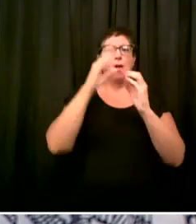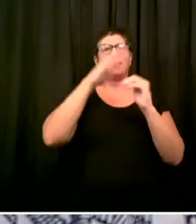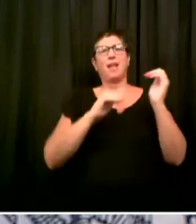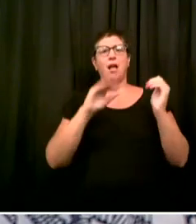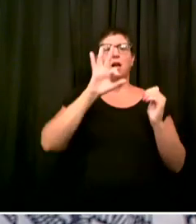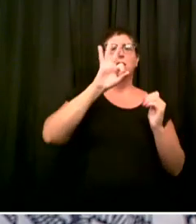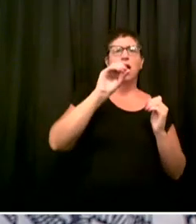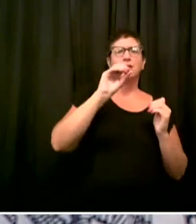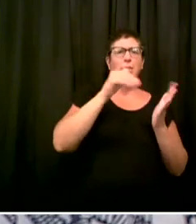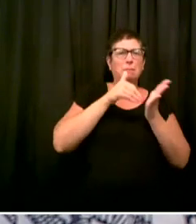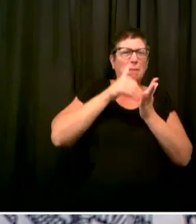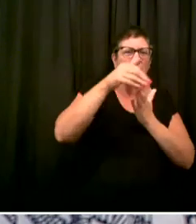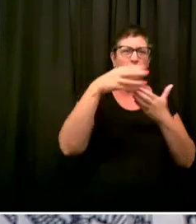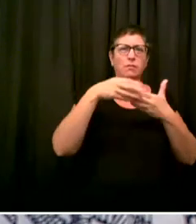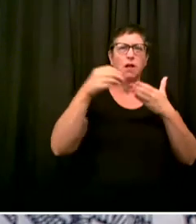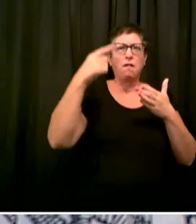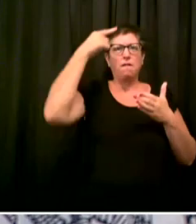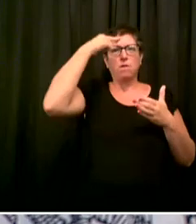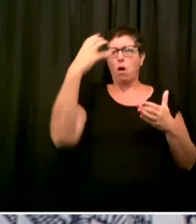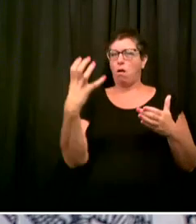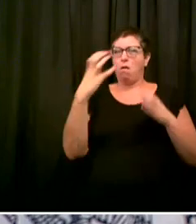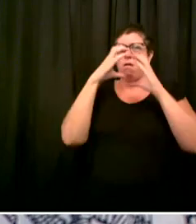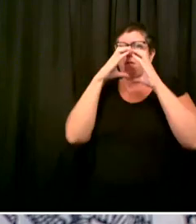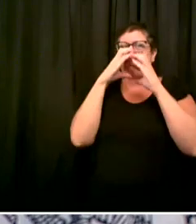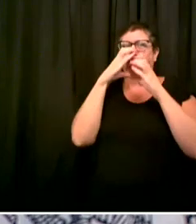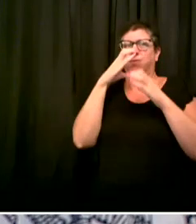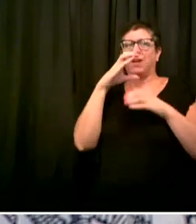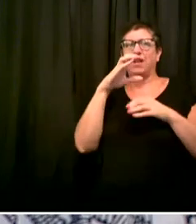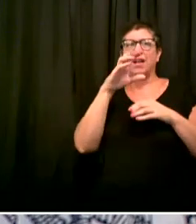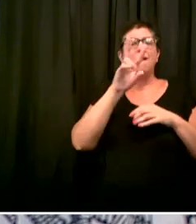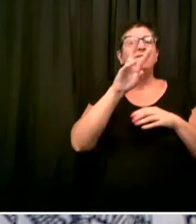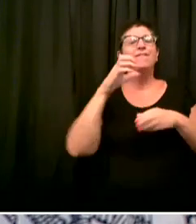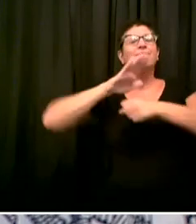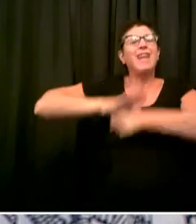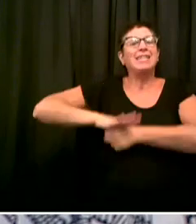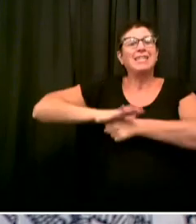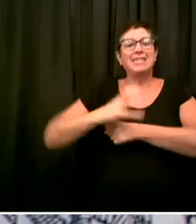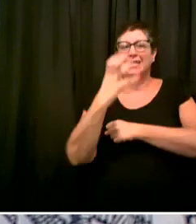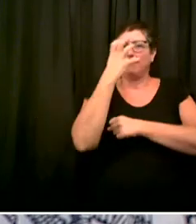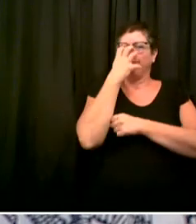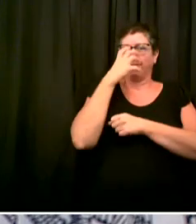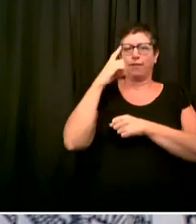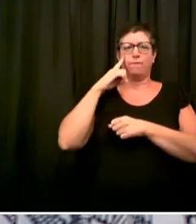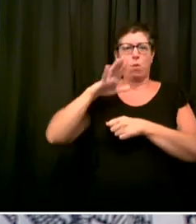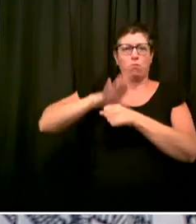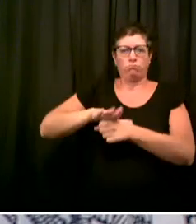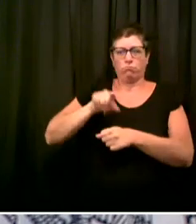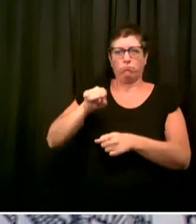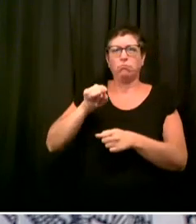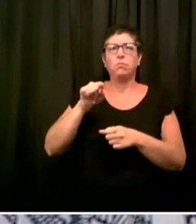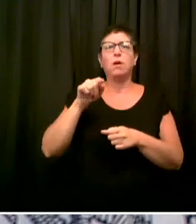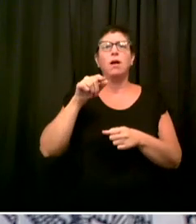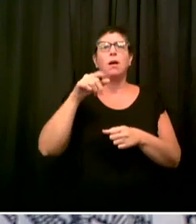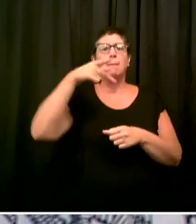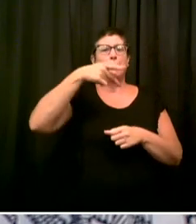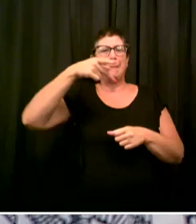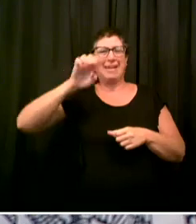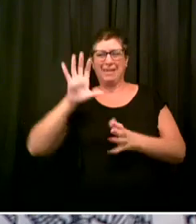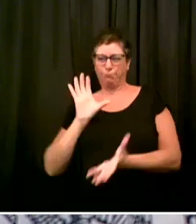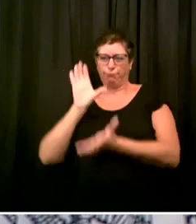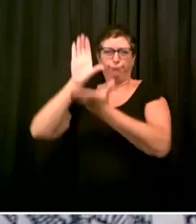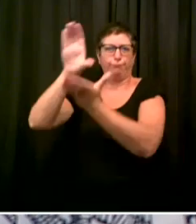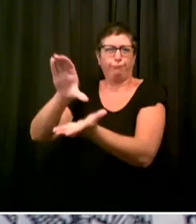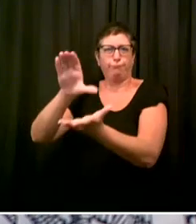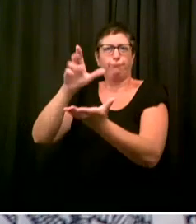PPE at the beginning of the crisis. I believe the bulk of that was canceled because they failed to